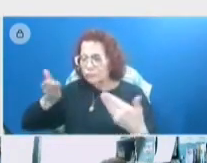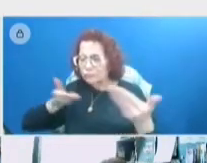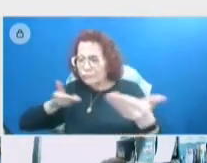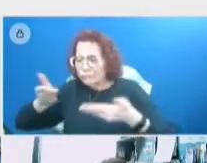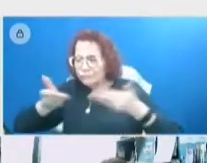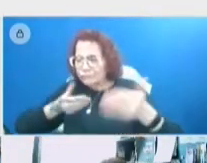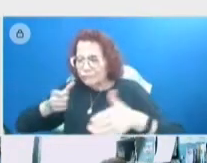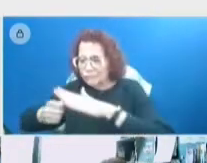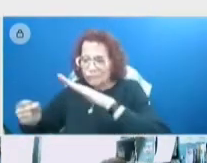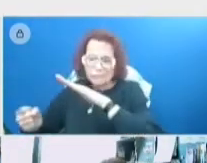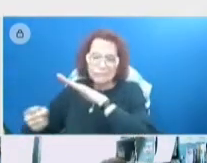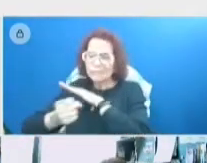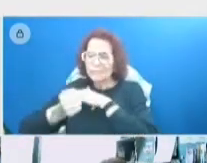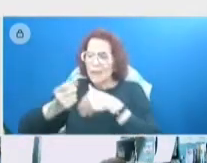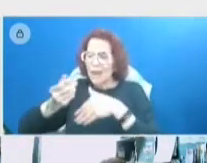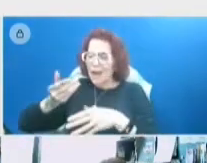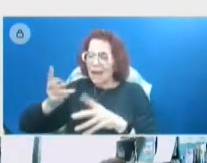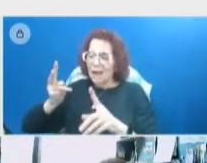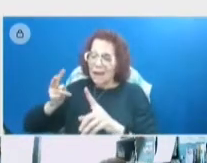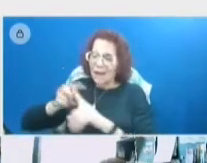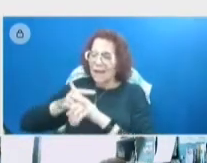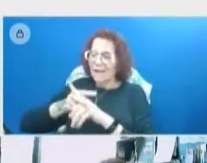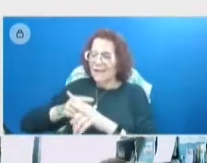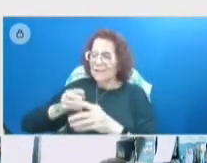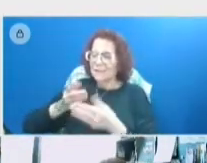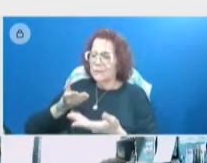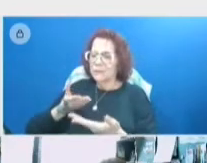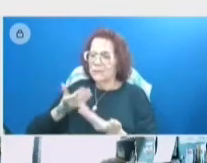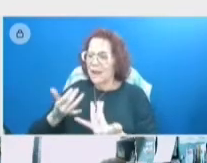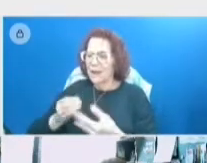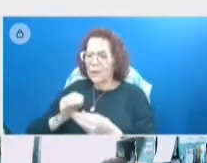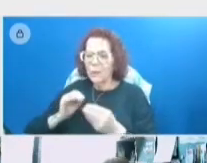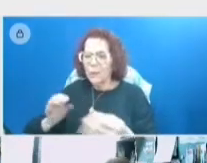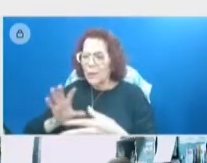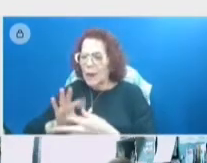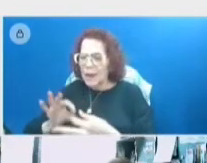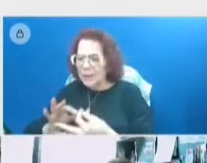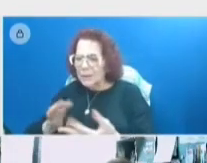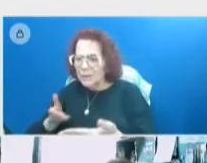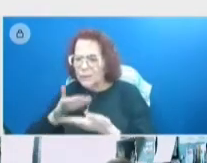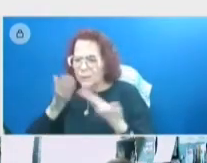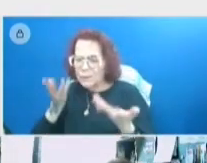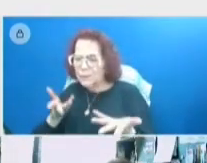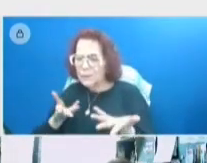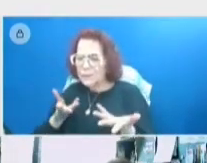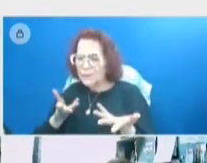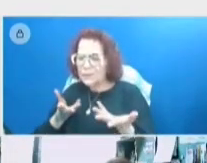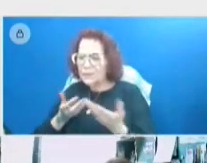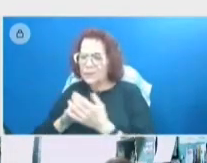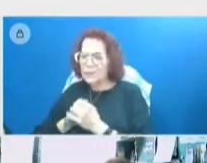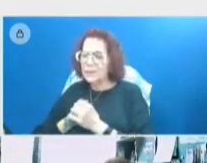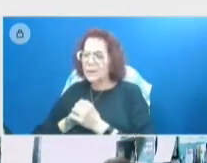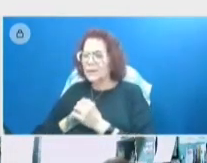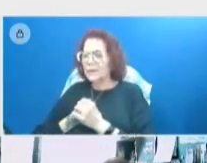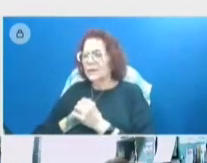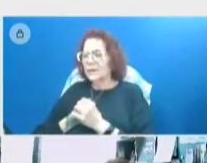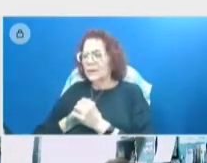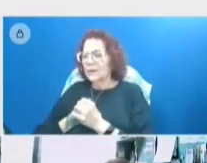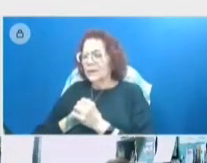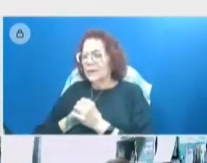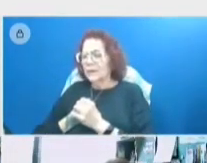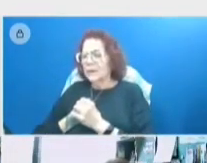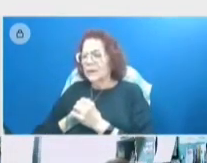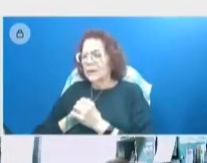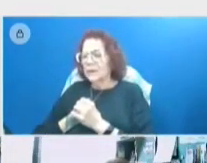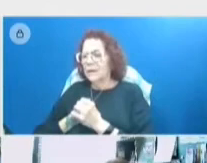no comment with regard to enforcement counsel. At our call this past Monday, we